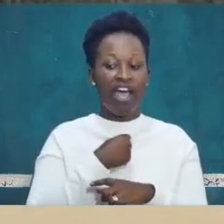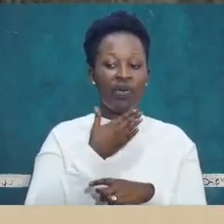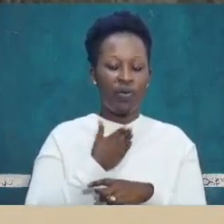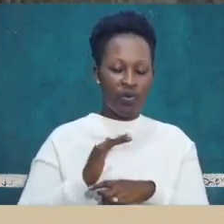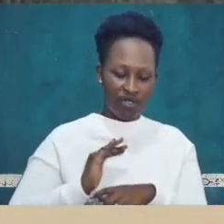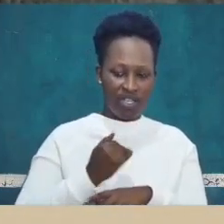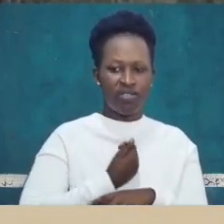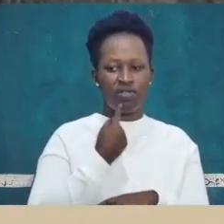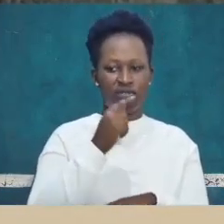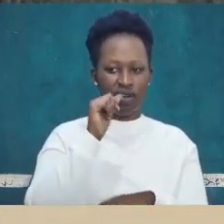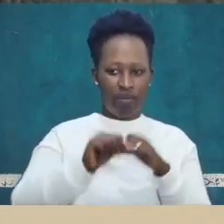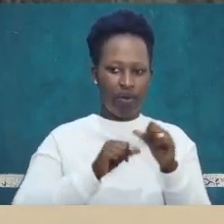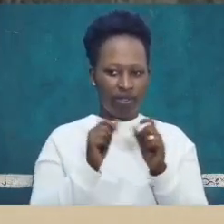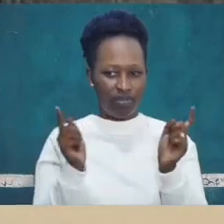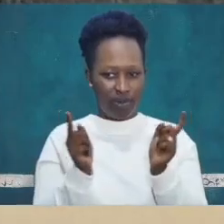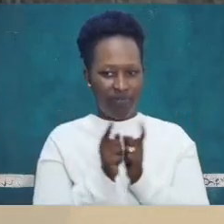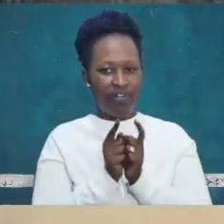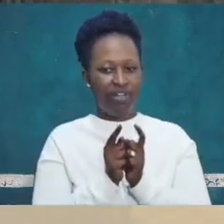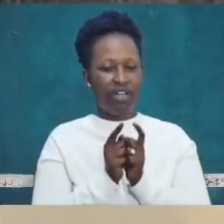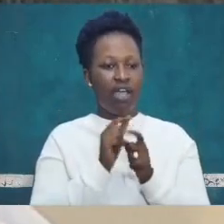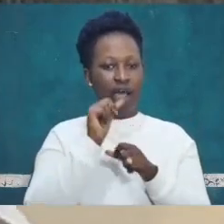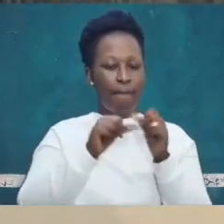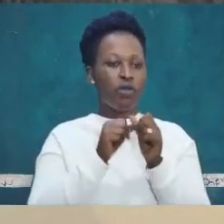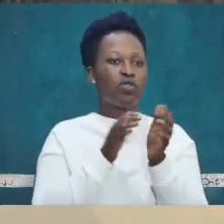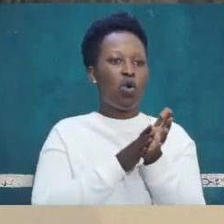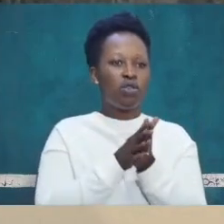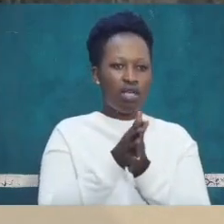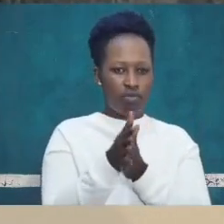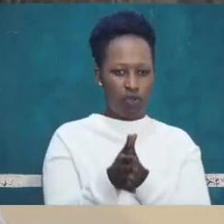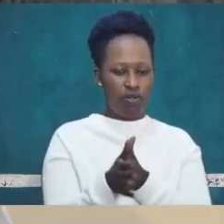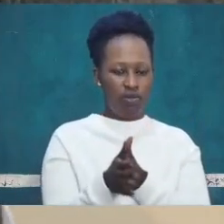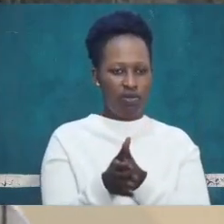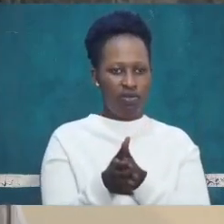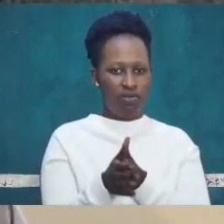to talk about briefly on consumption.